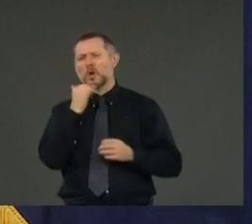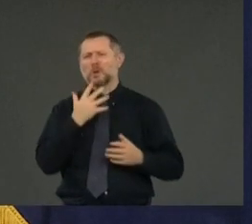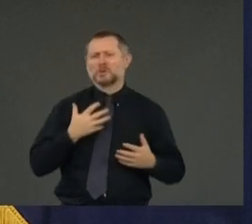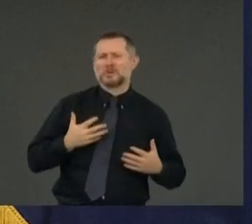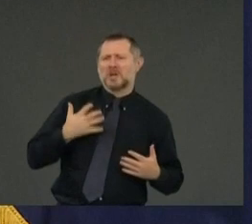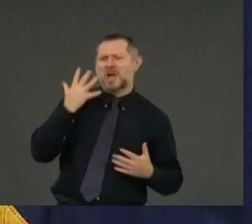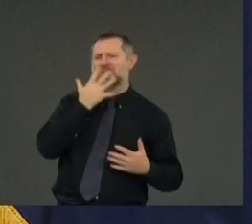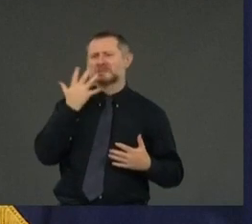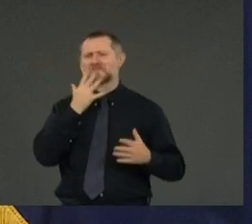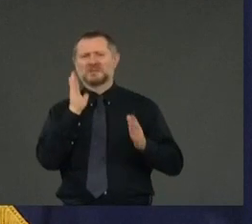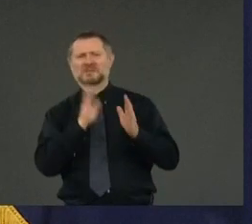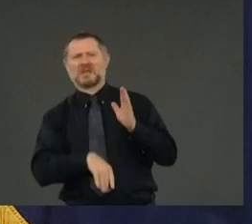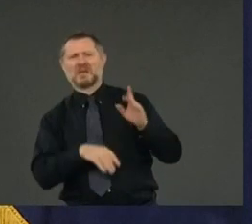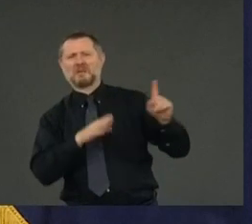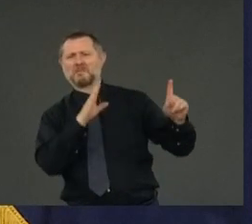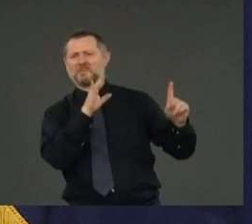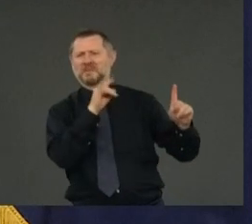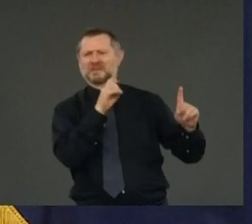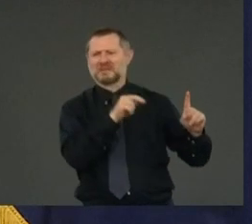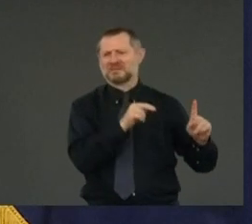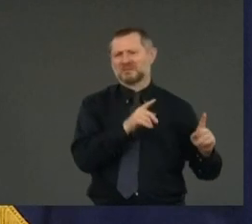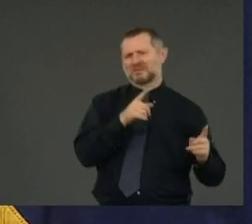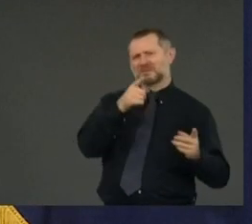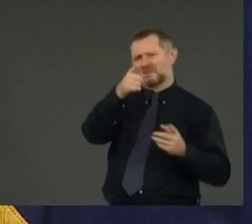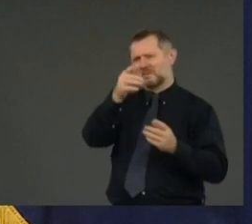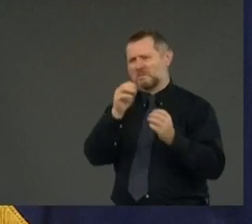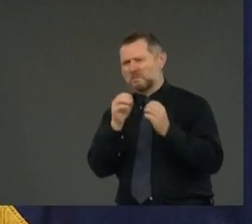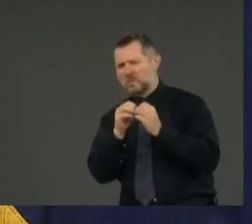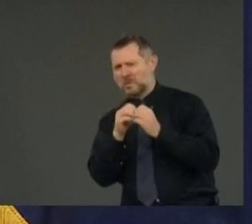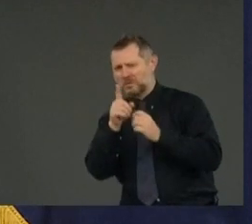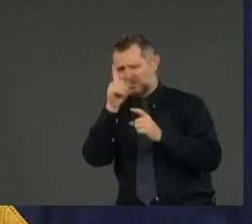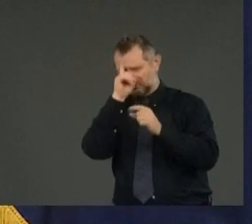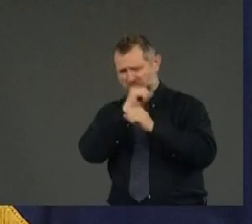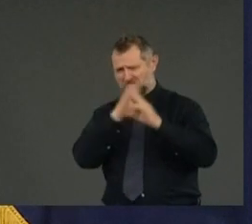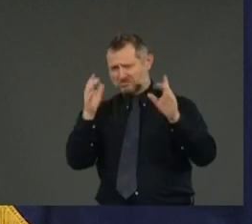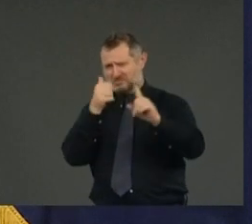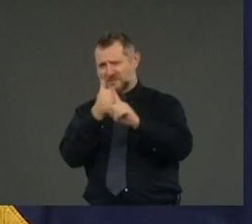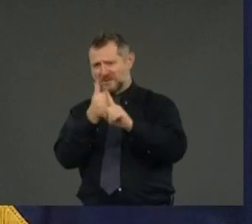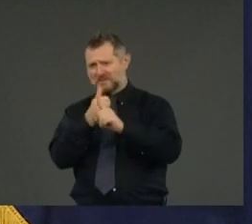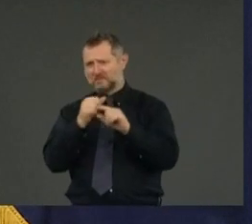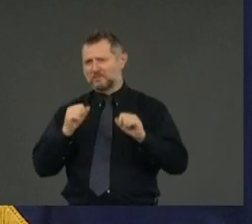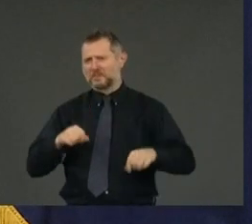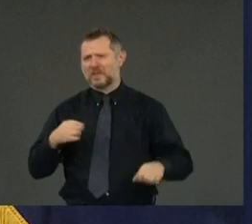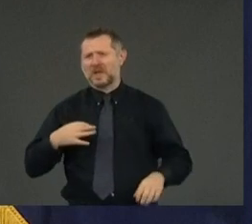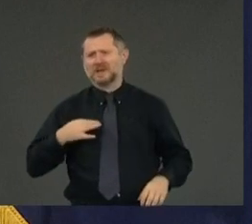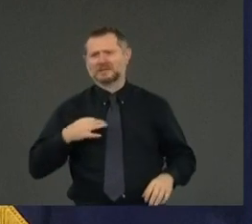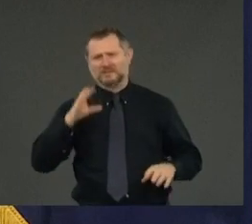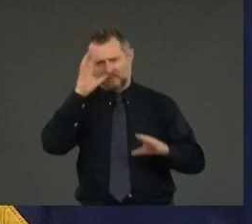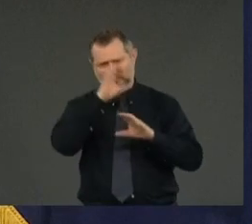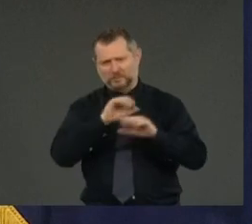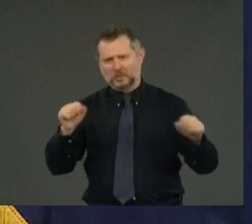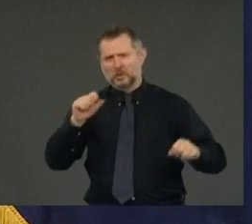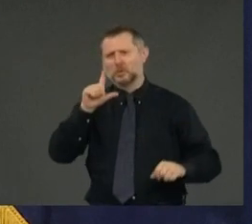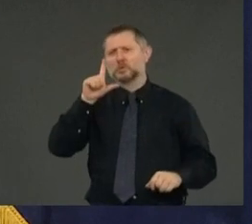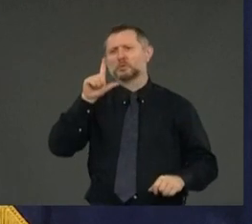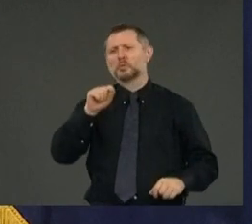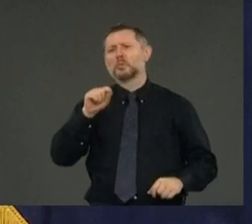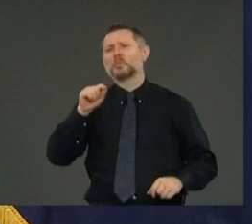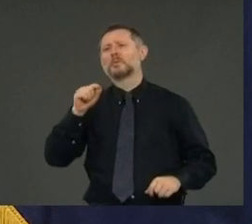don't have a political agenda. Do you see maybe yourself as a candidate in 2024, or what's next?